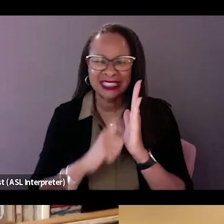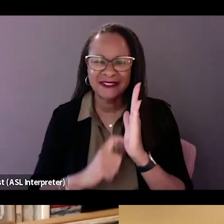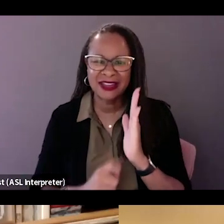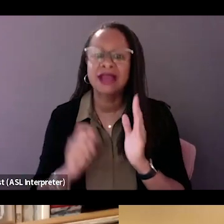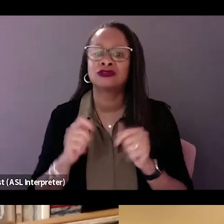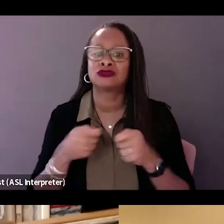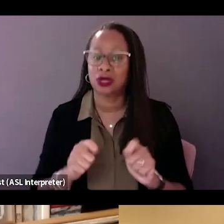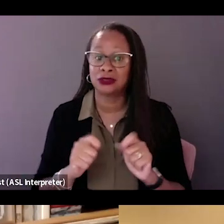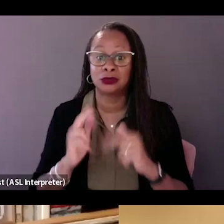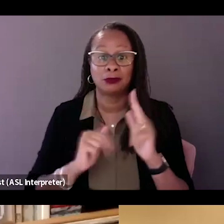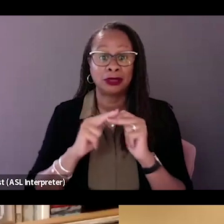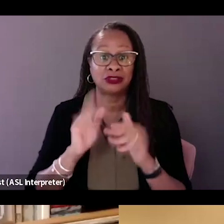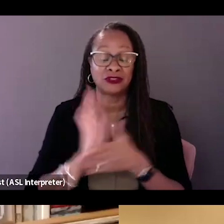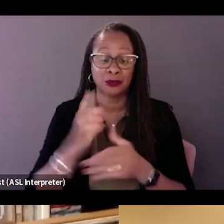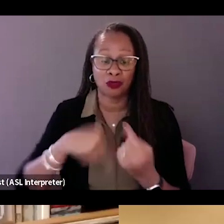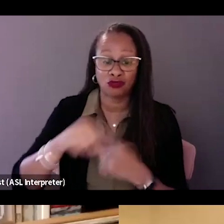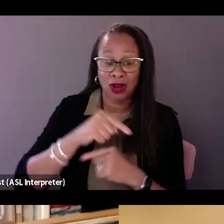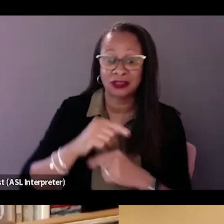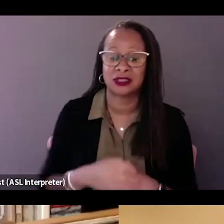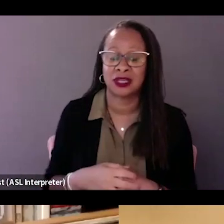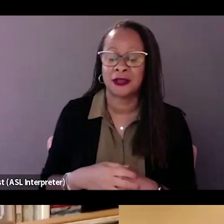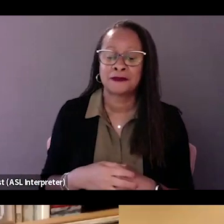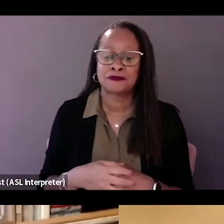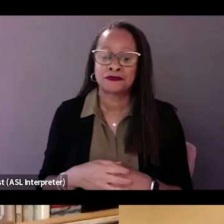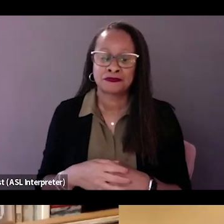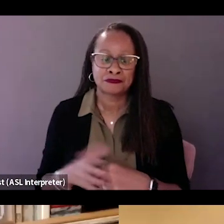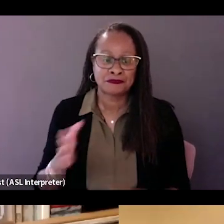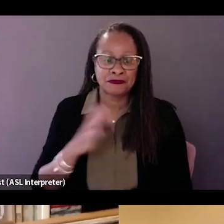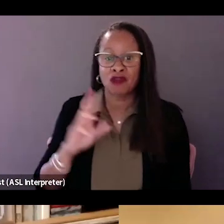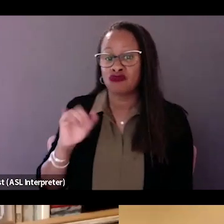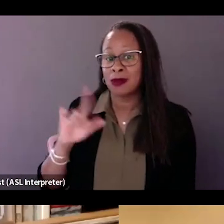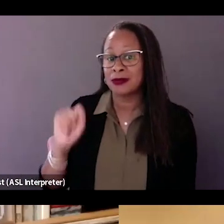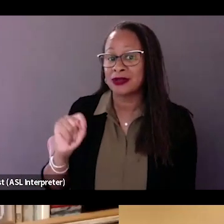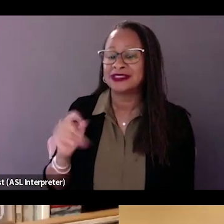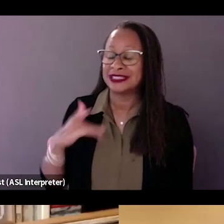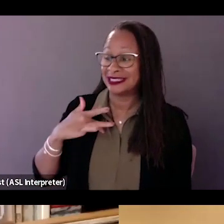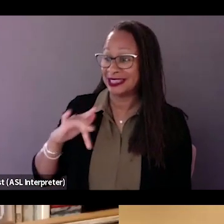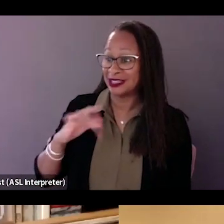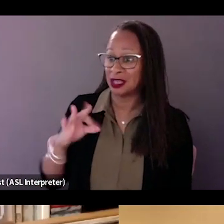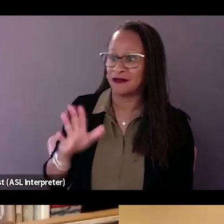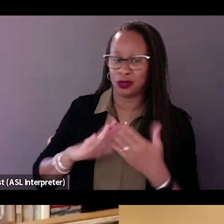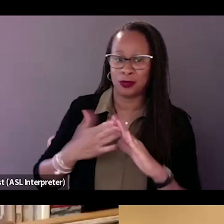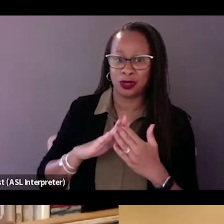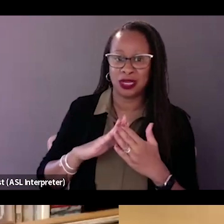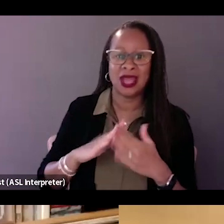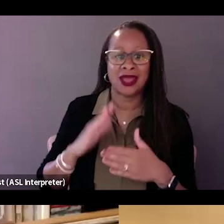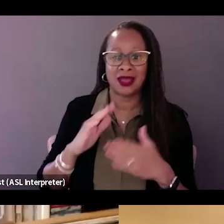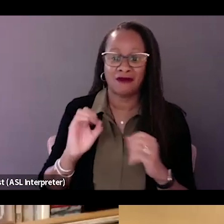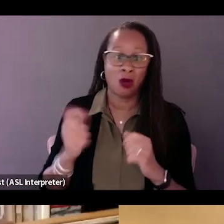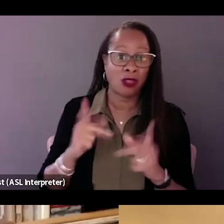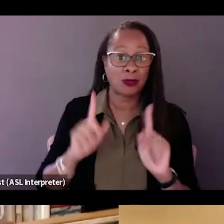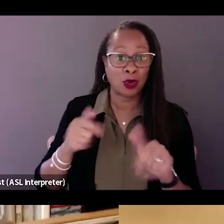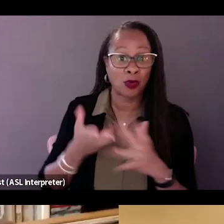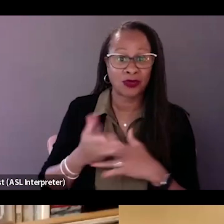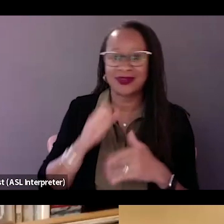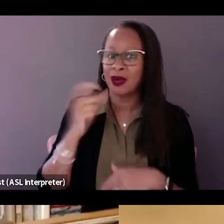around. That kind of sense of community, all these people are going through, not just Ravish, right? Yeah,